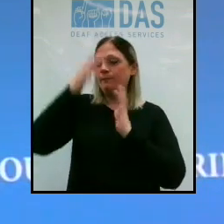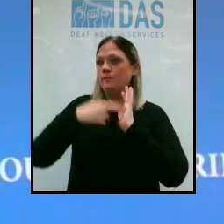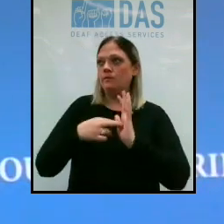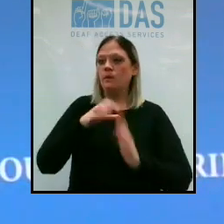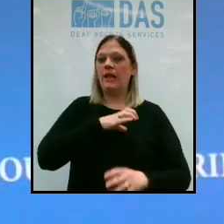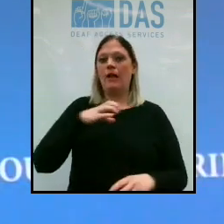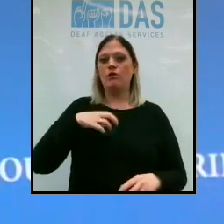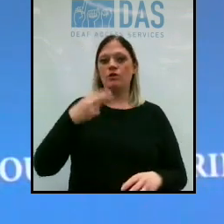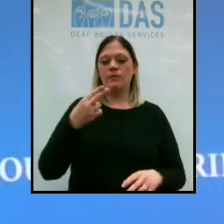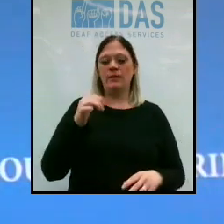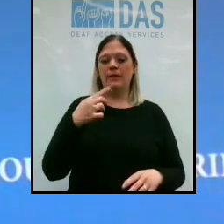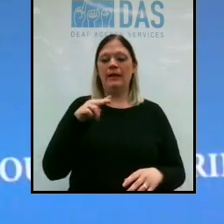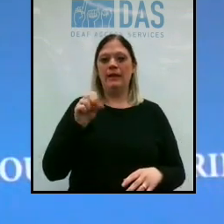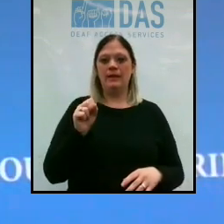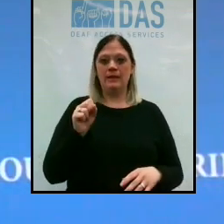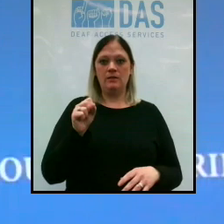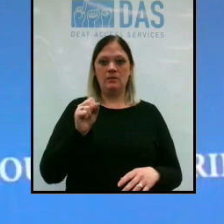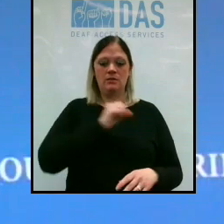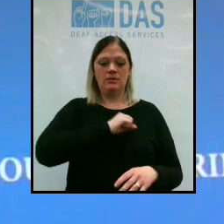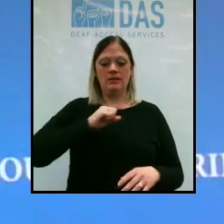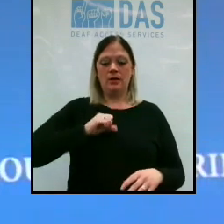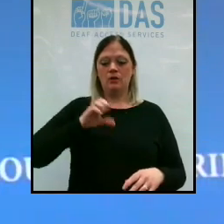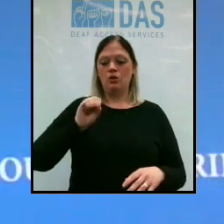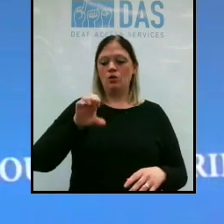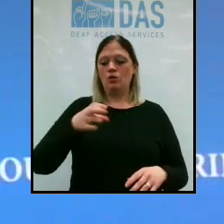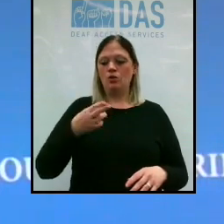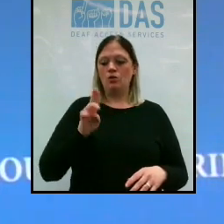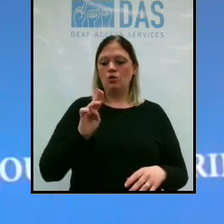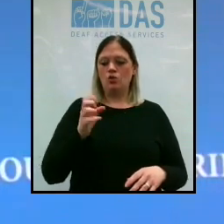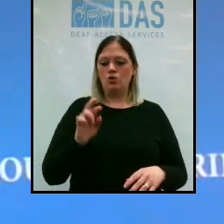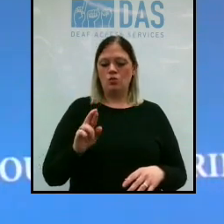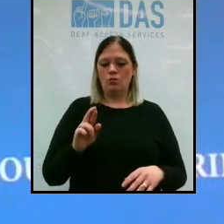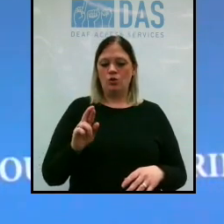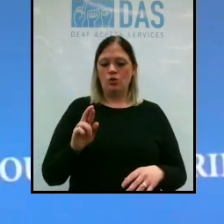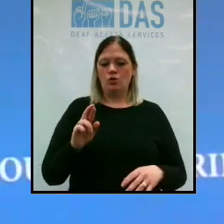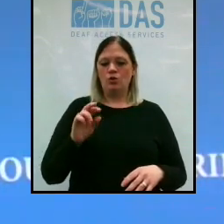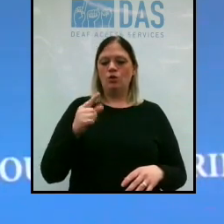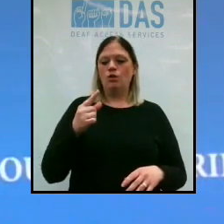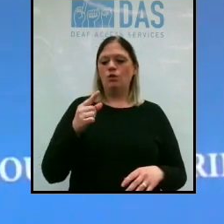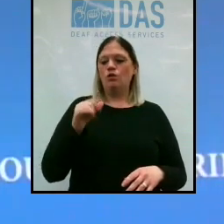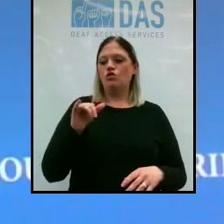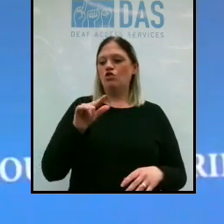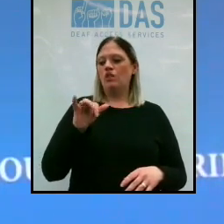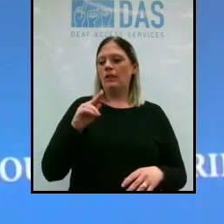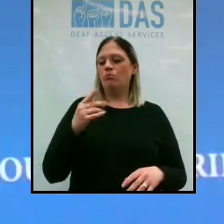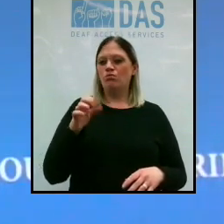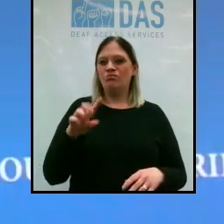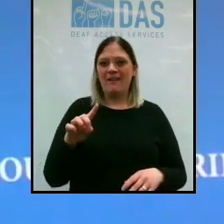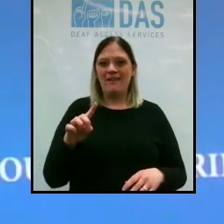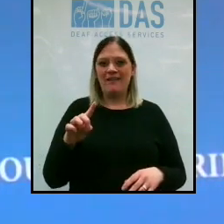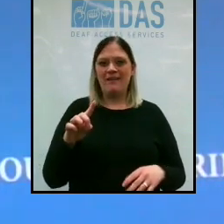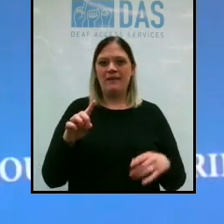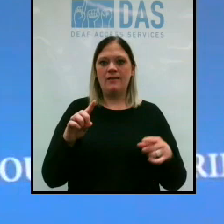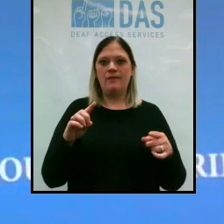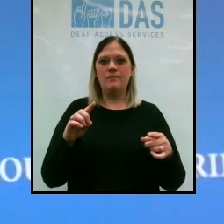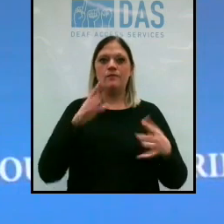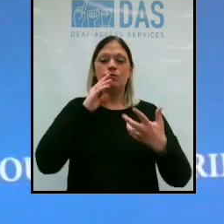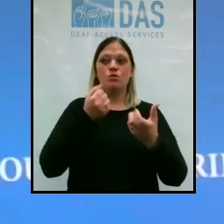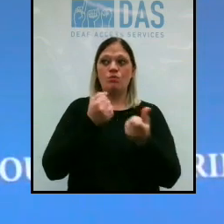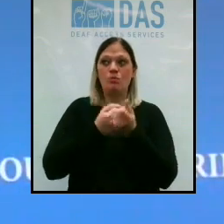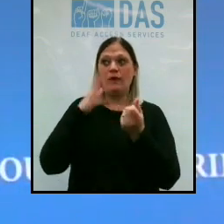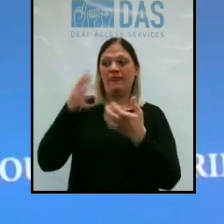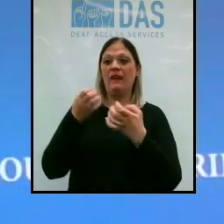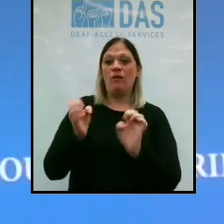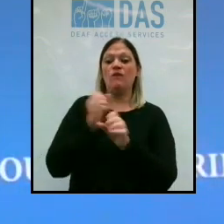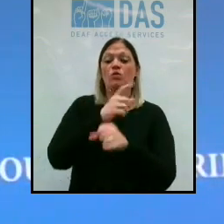Congressman Higgins, Senator Schumer, Senator Gillibrand I'll be talking with very soon, and supporting their efforts